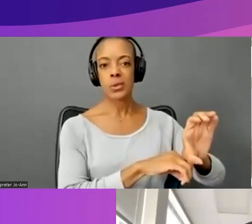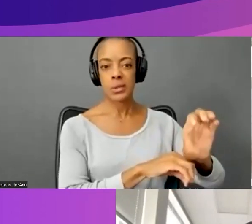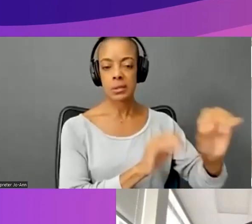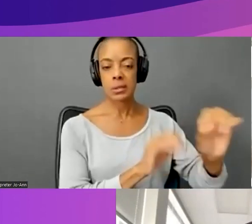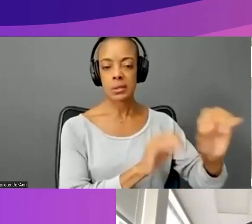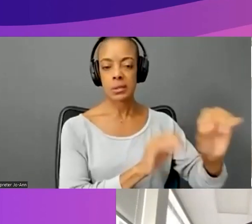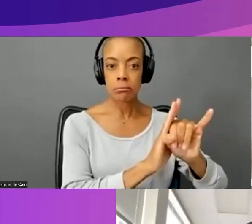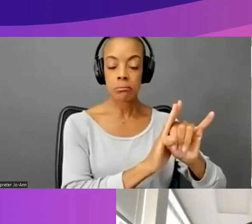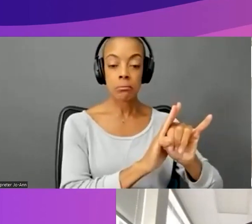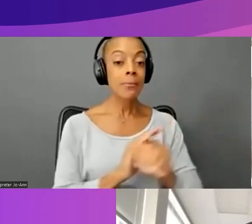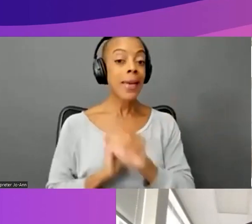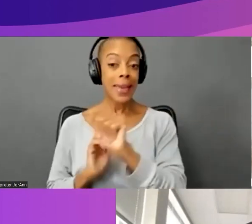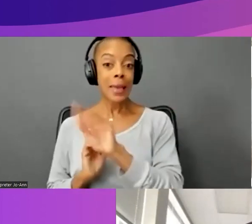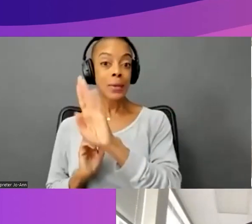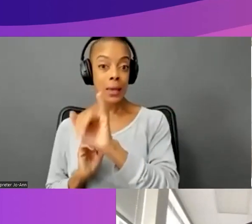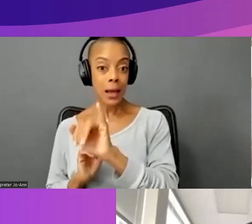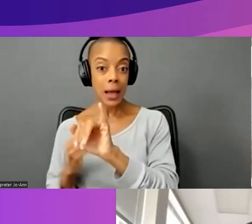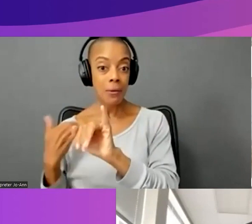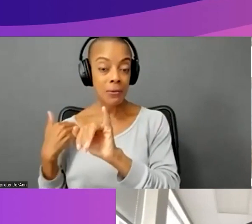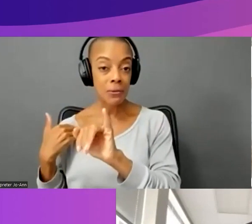acquired brain injury that